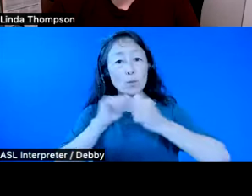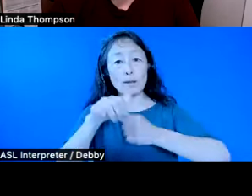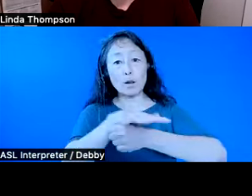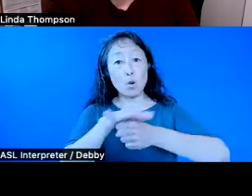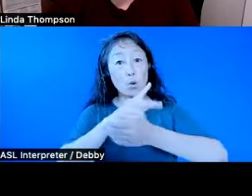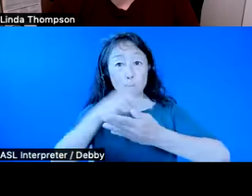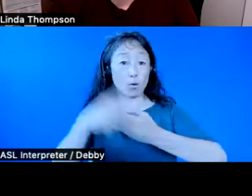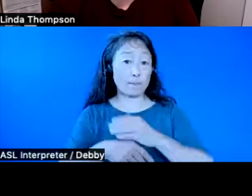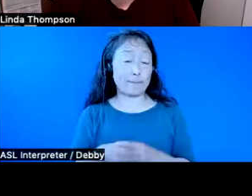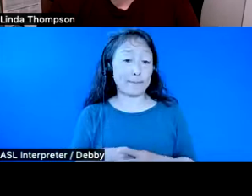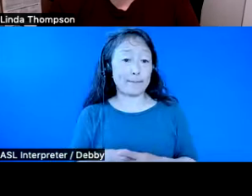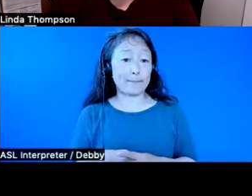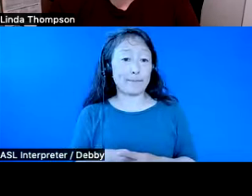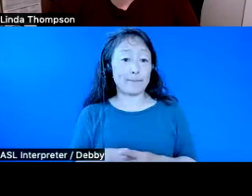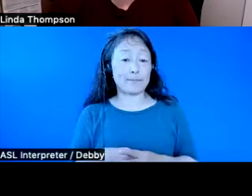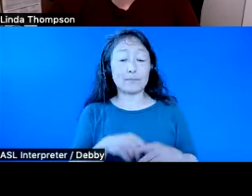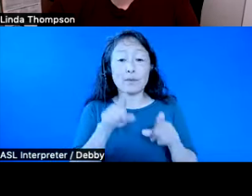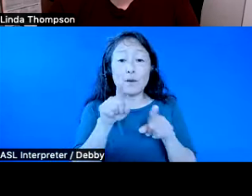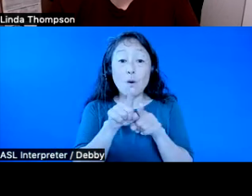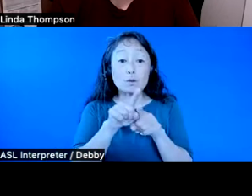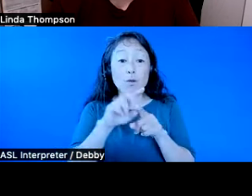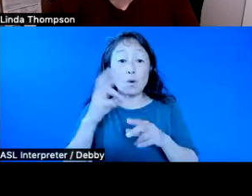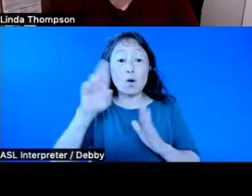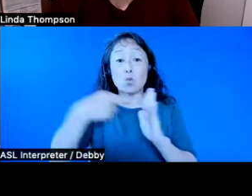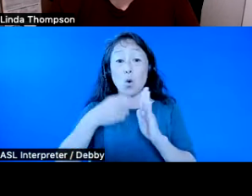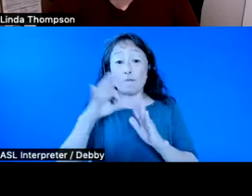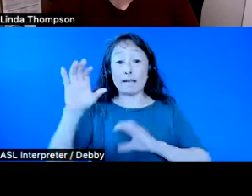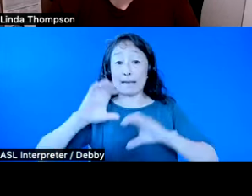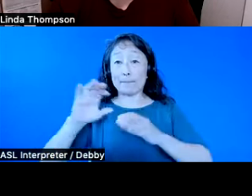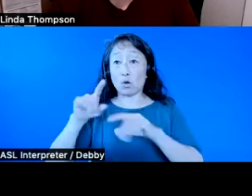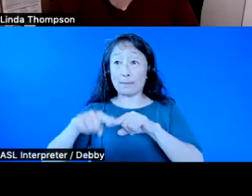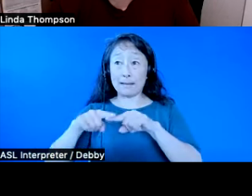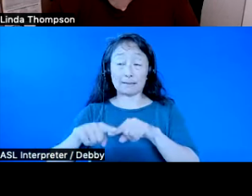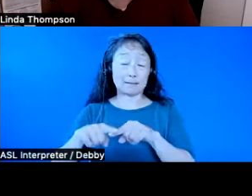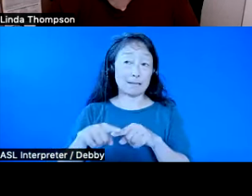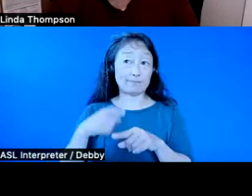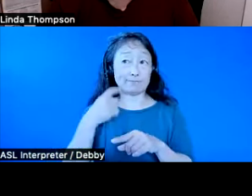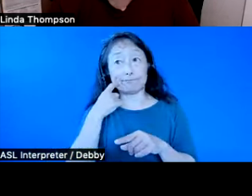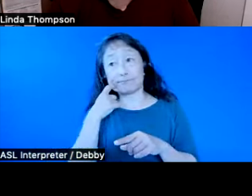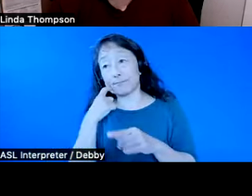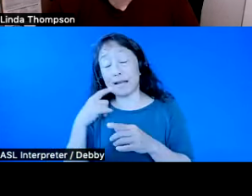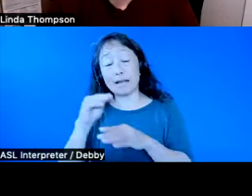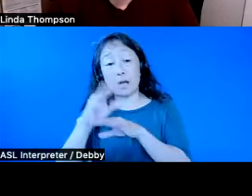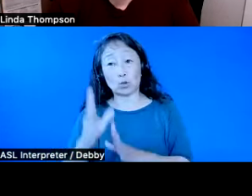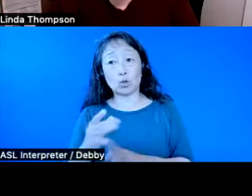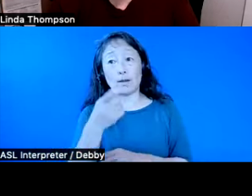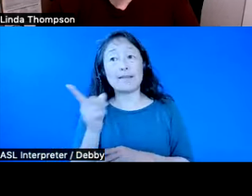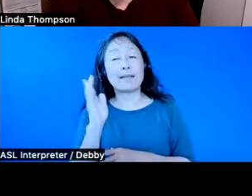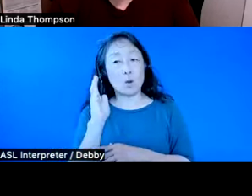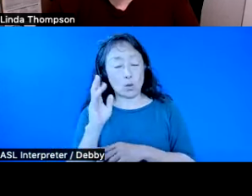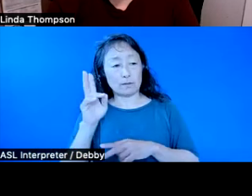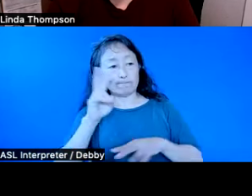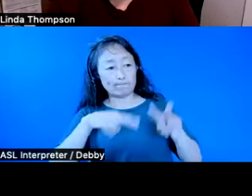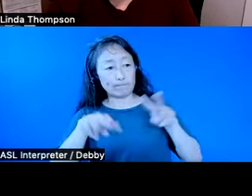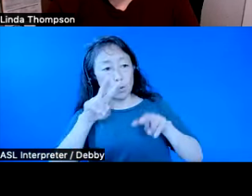program. Also, the role of the chemical dependency counselor is they will do an assessment. They